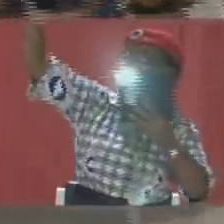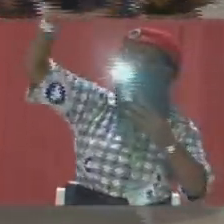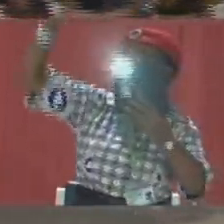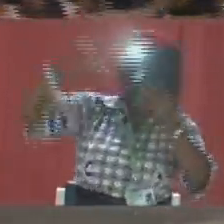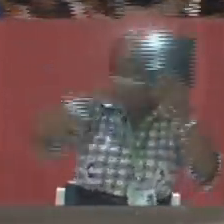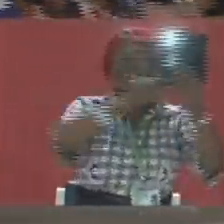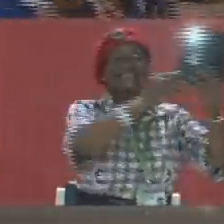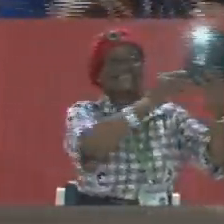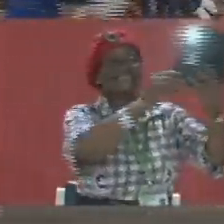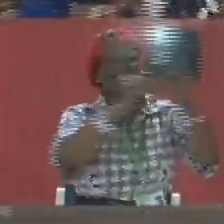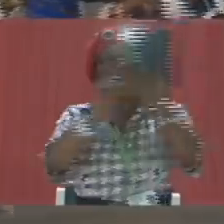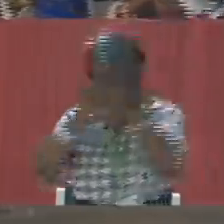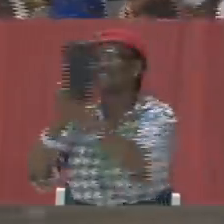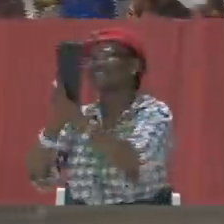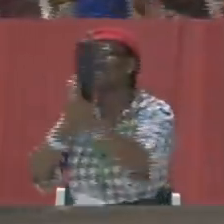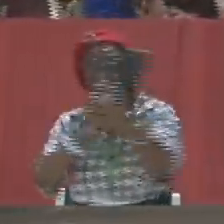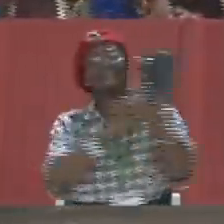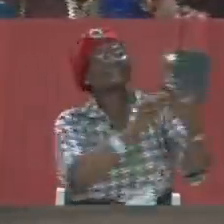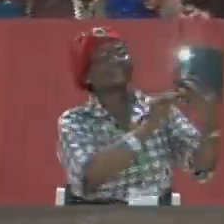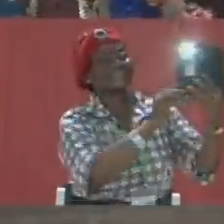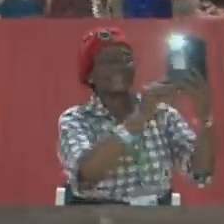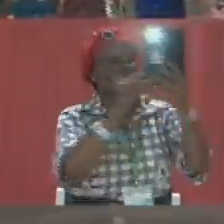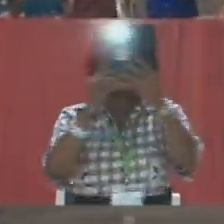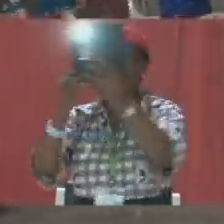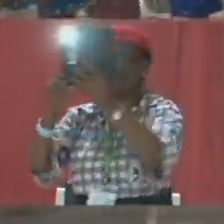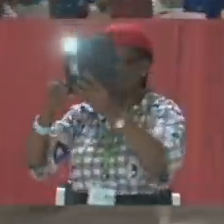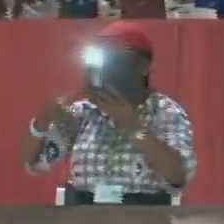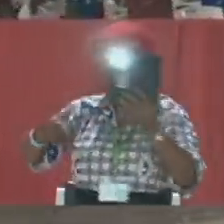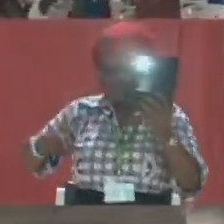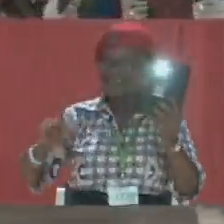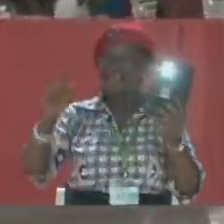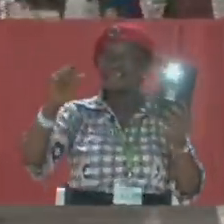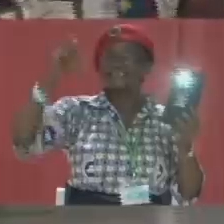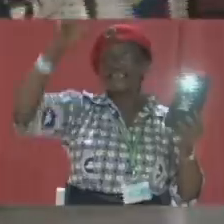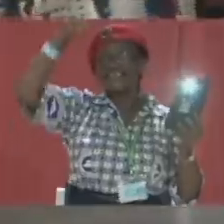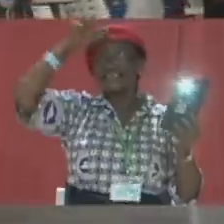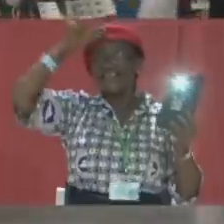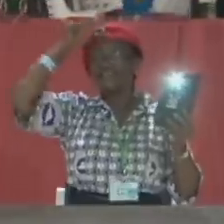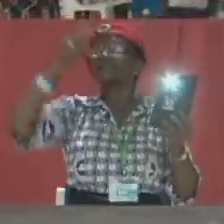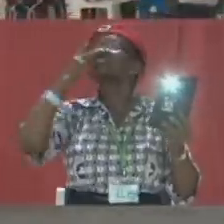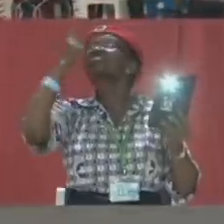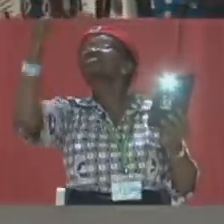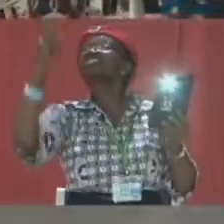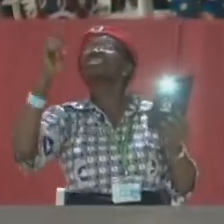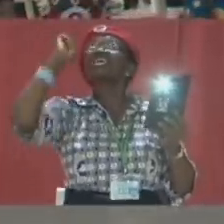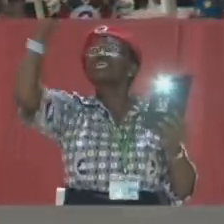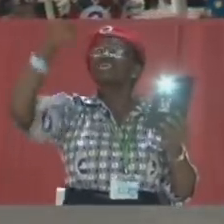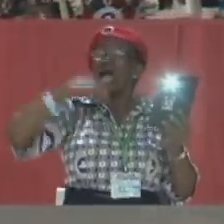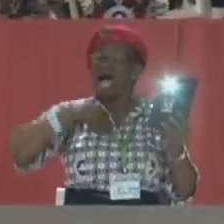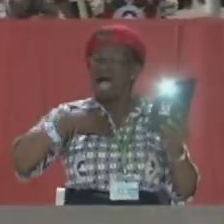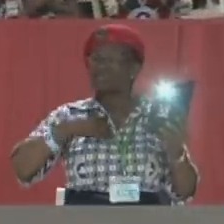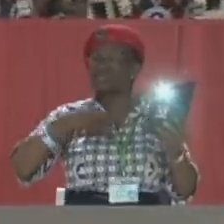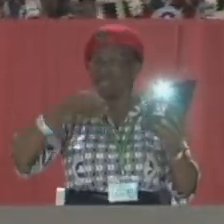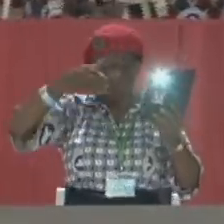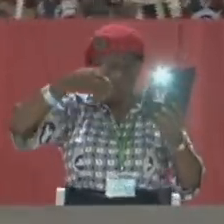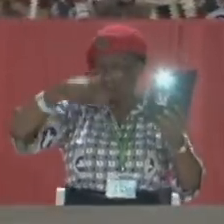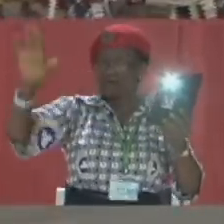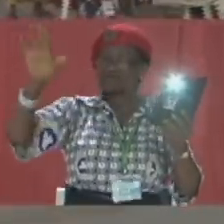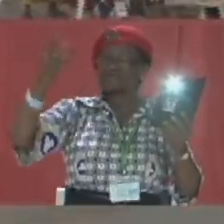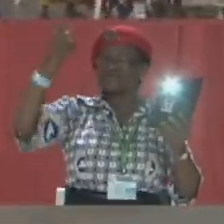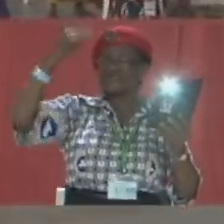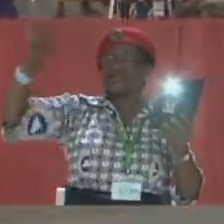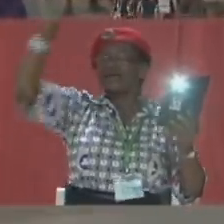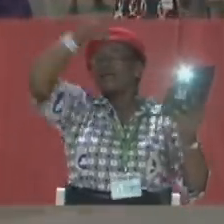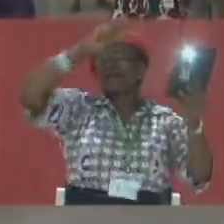handkerchief. Let the devil see that he has already lost the battle.